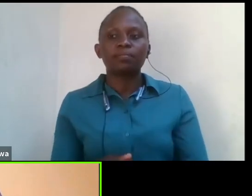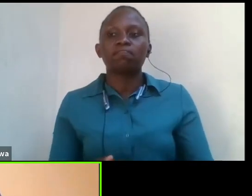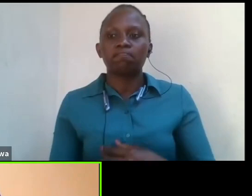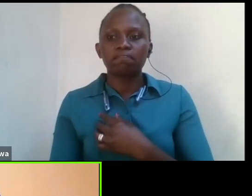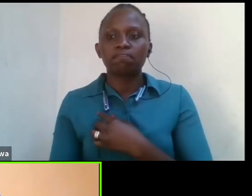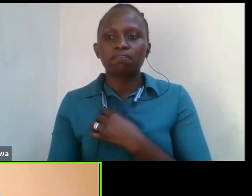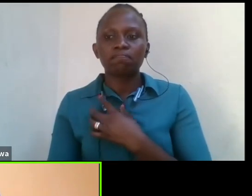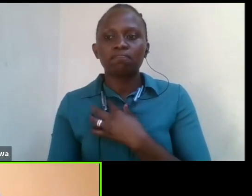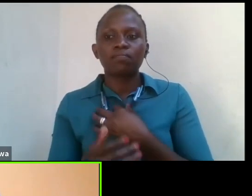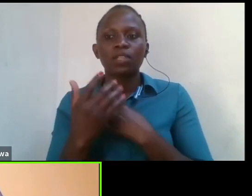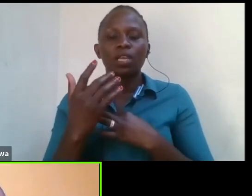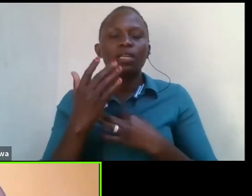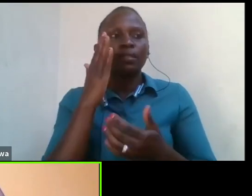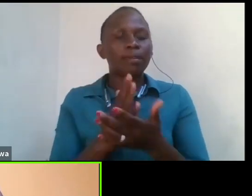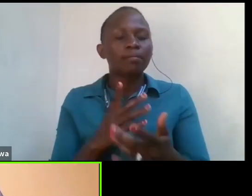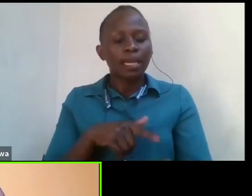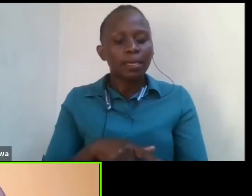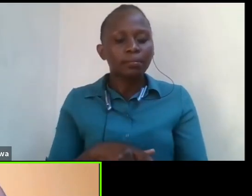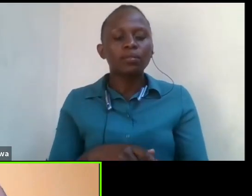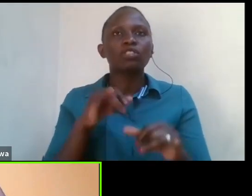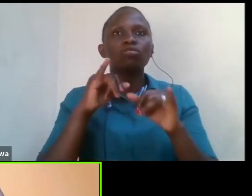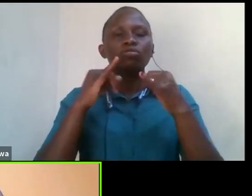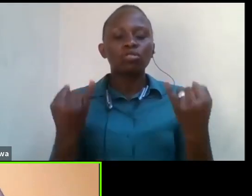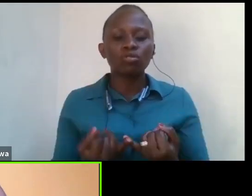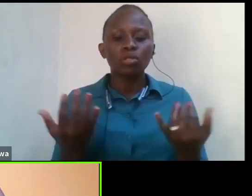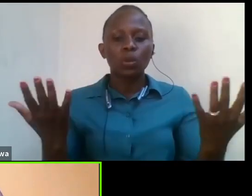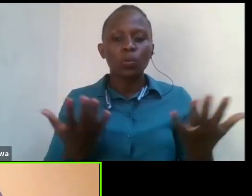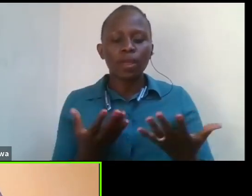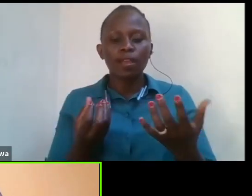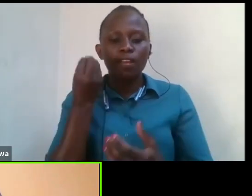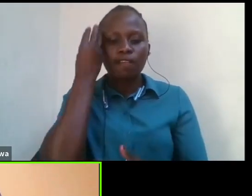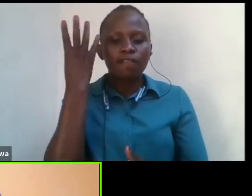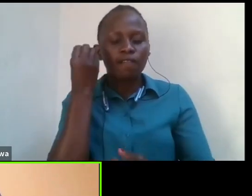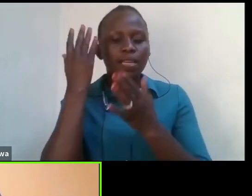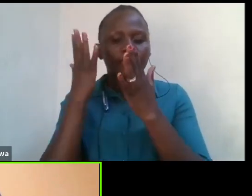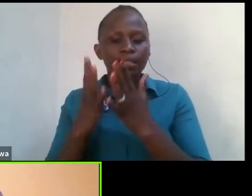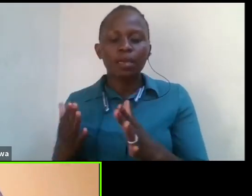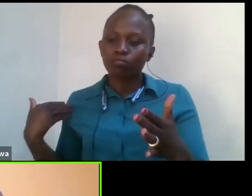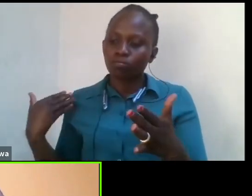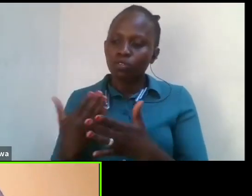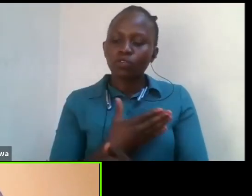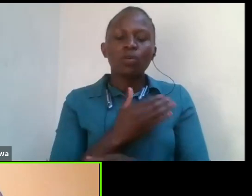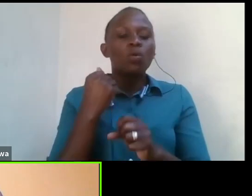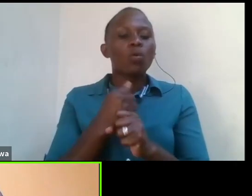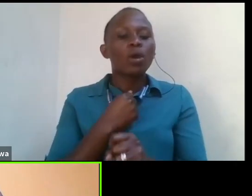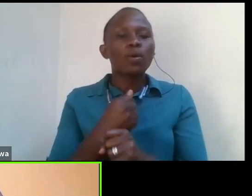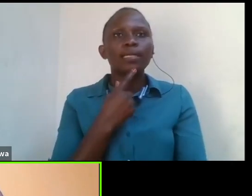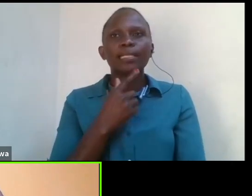at one point, the institution where the inventor has been working says, no,